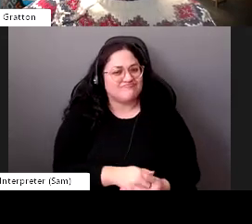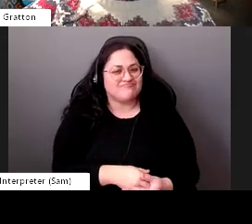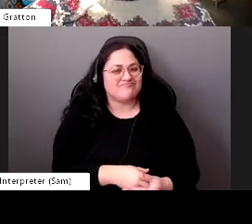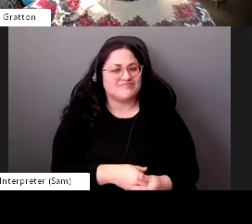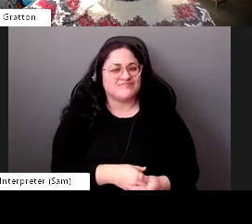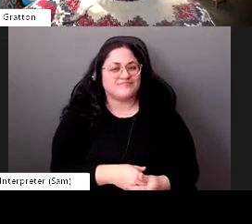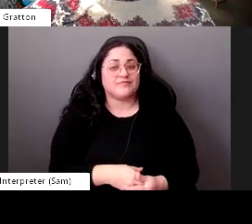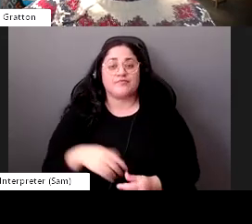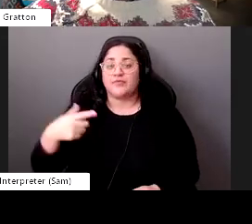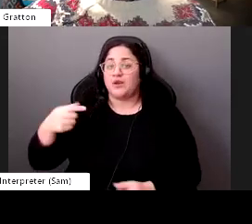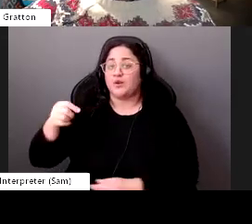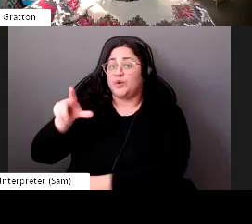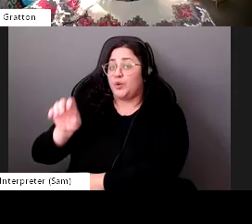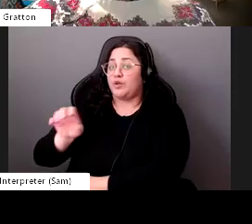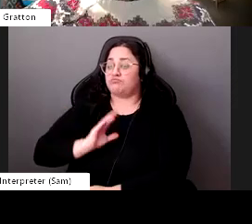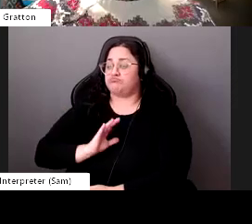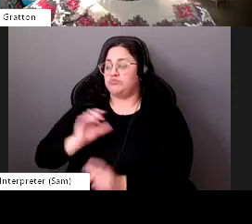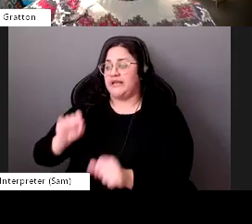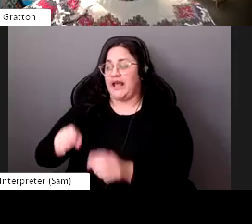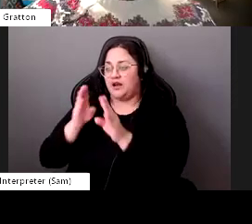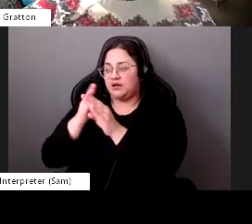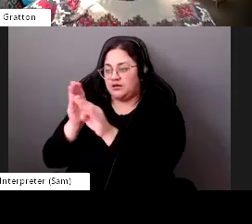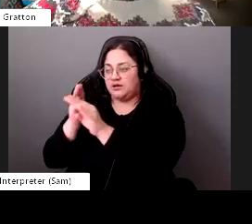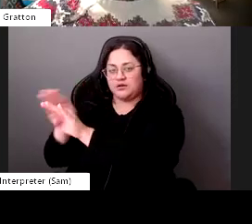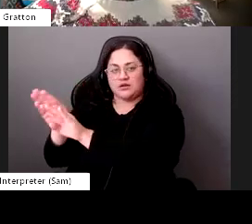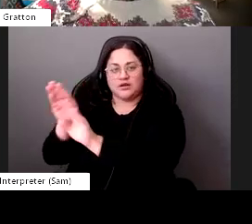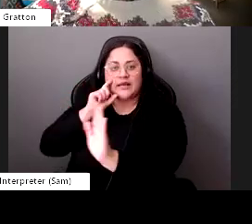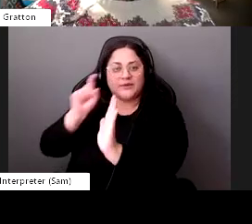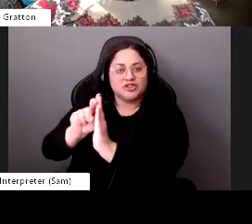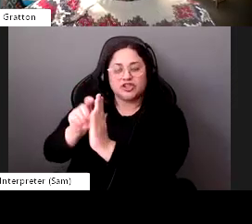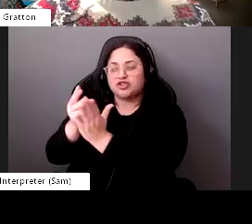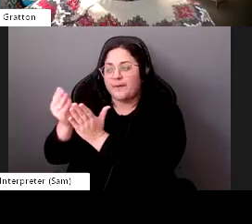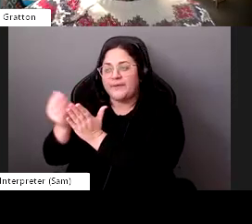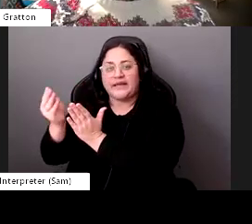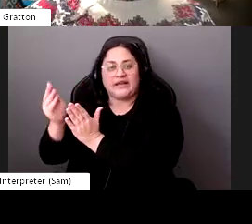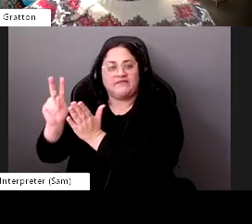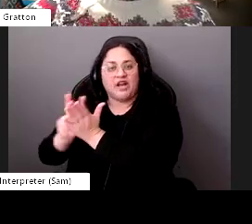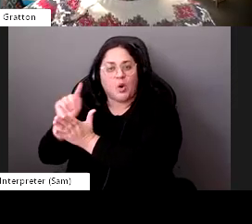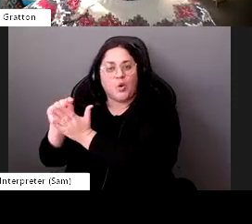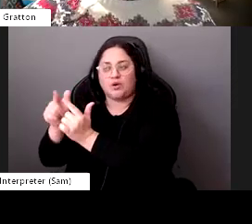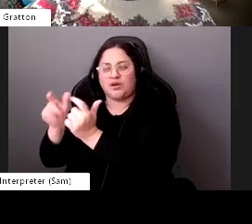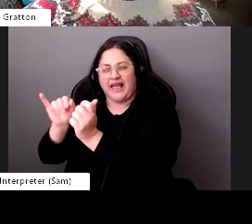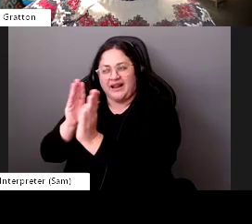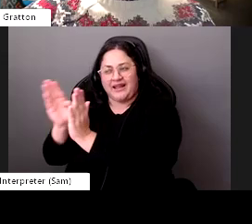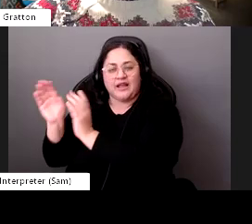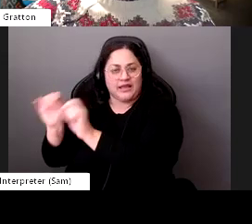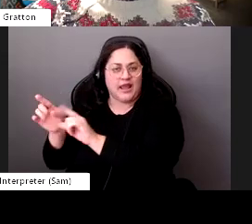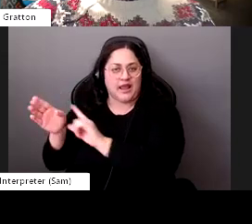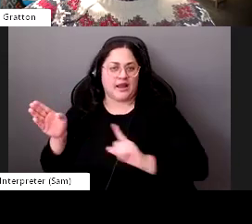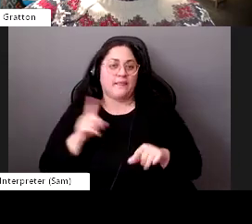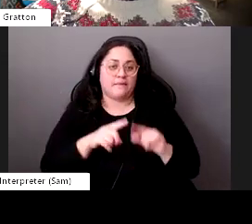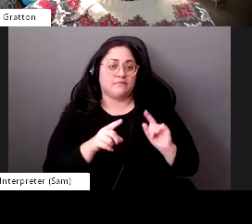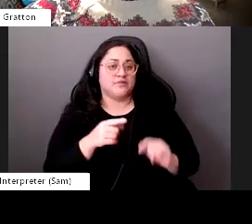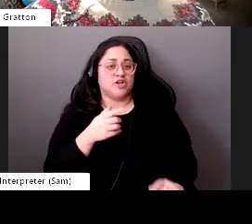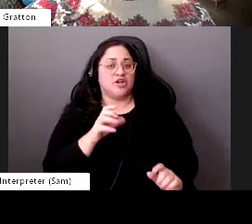videos. But you have to be very careful with your keywords as well. So as I said, Phil's going to show you an